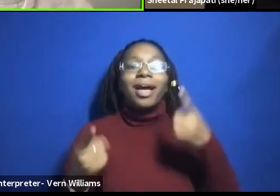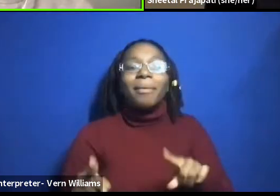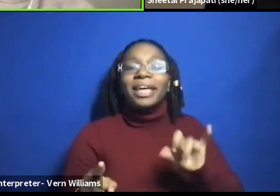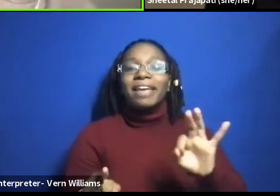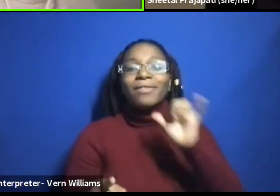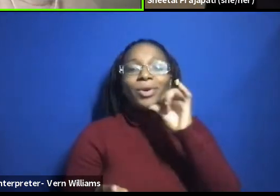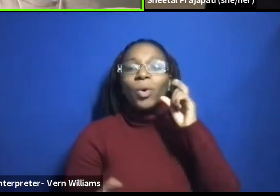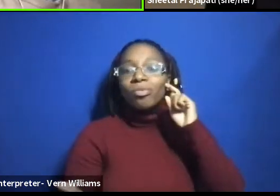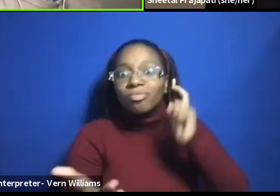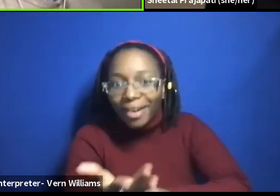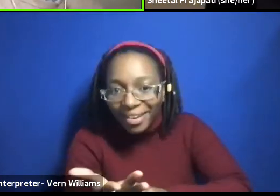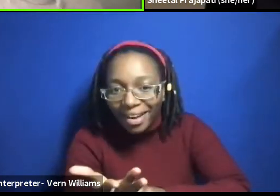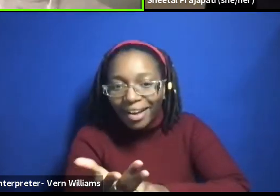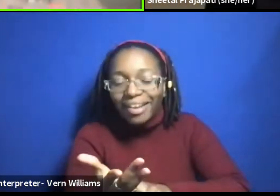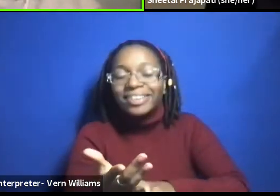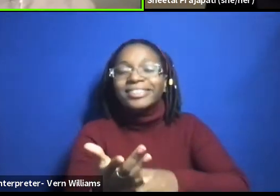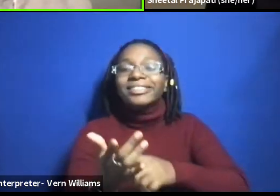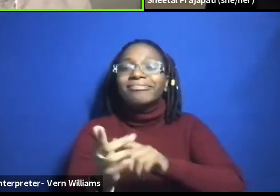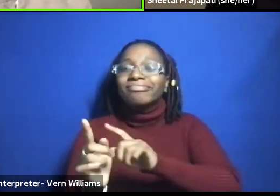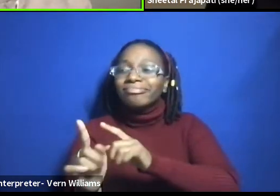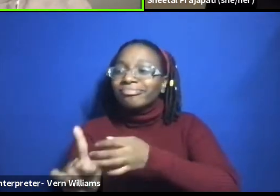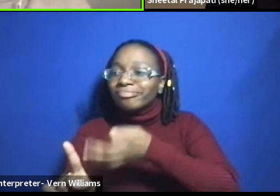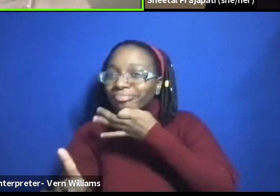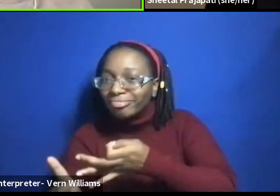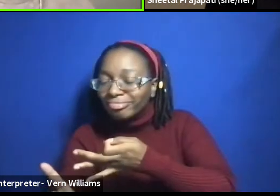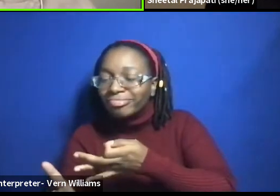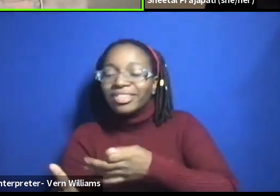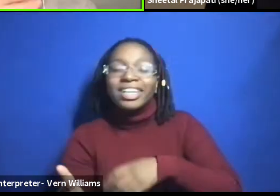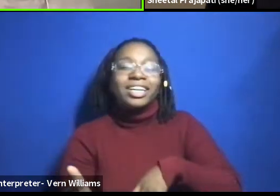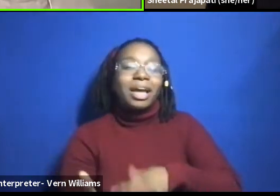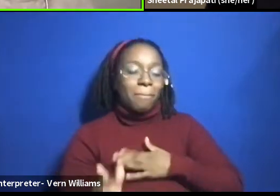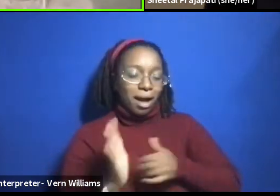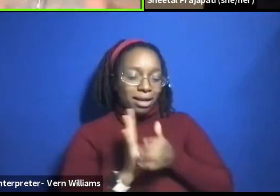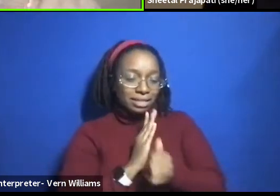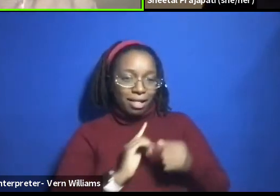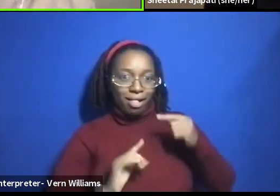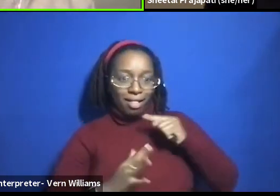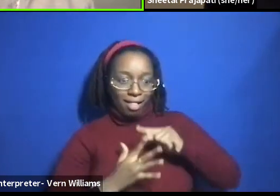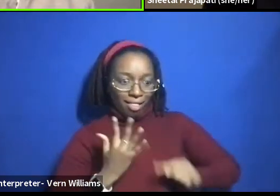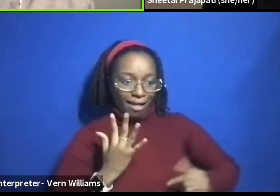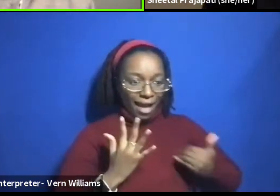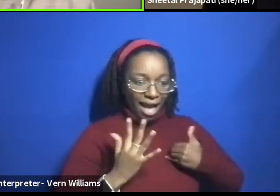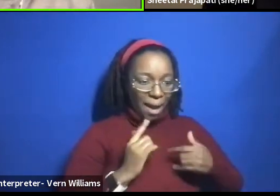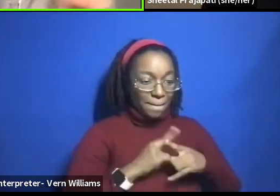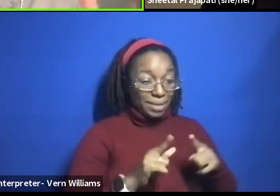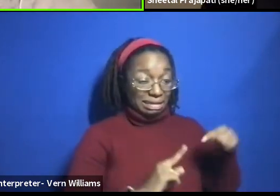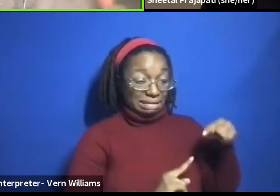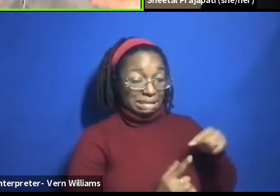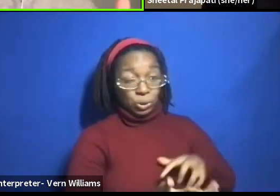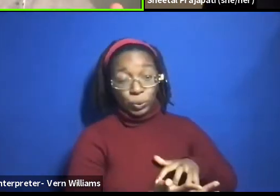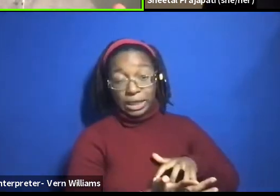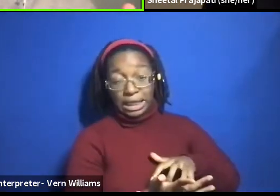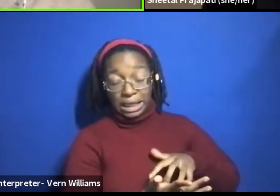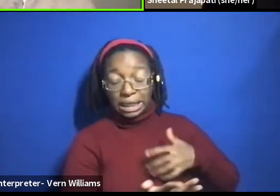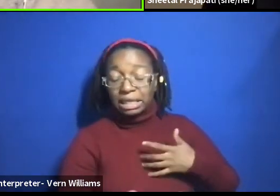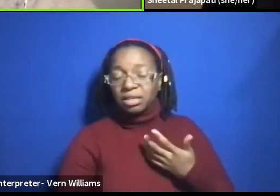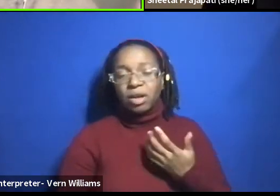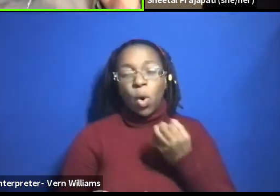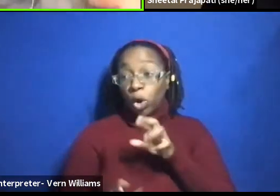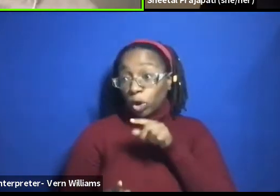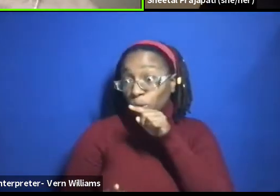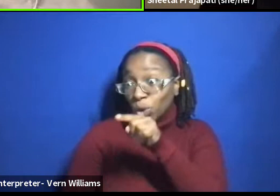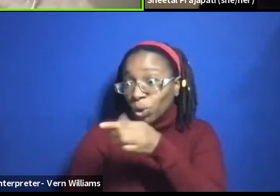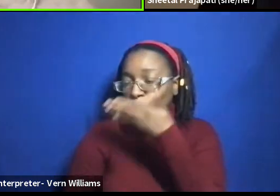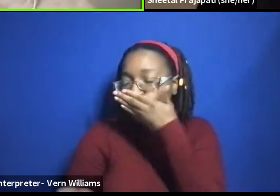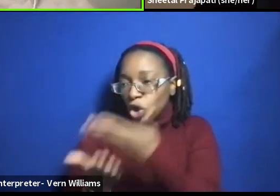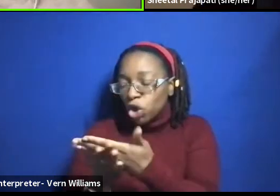recognition that I'm good at this, but I'm terrible at that, or you suck at that, but you're very good at this, you know. So that's, I